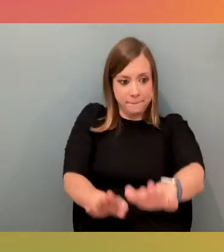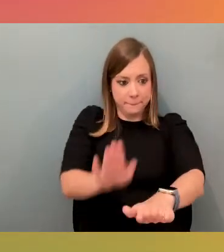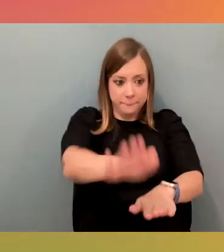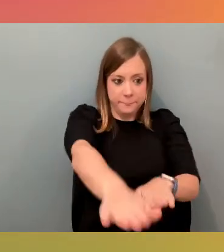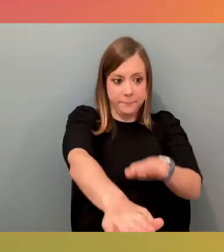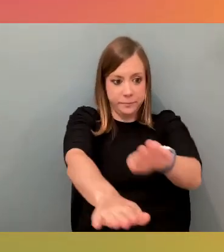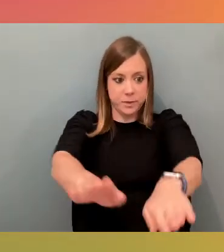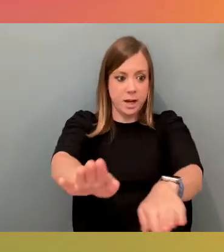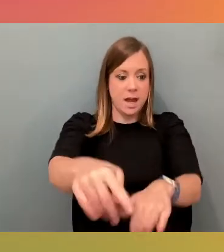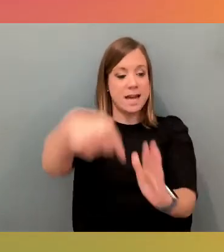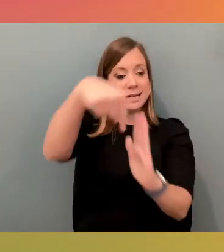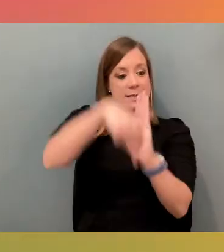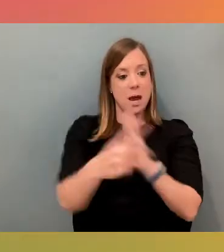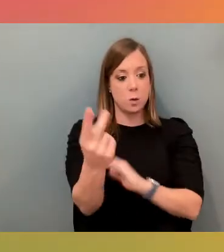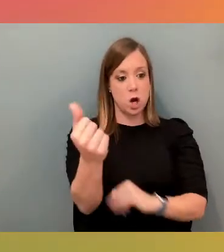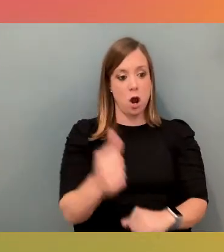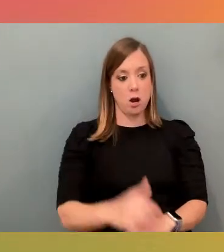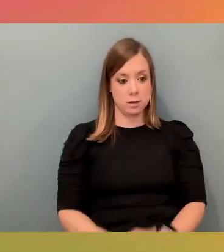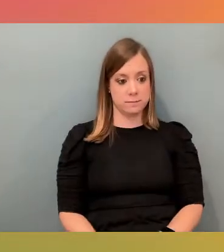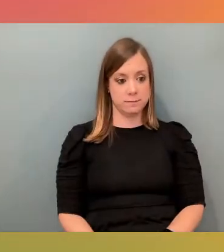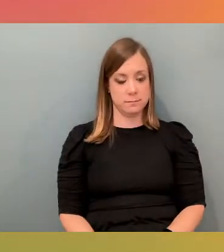downward facing dog.